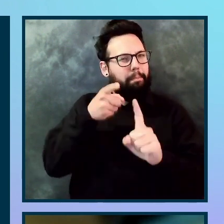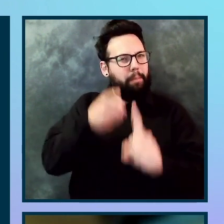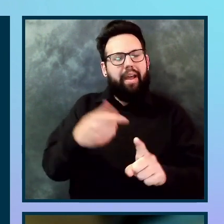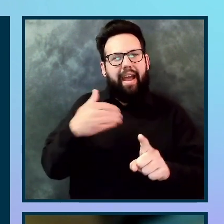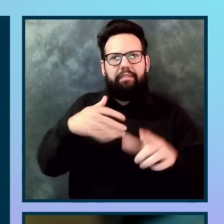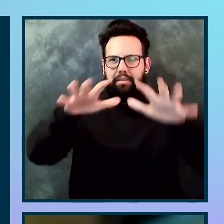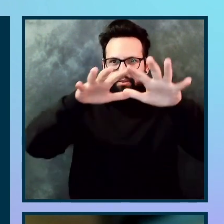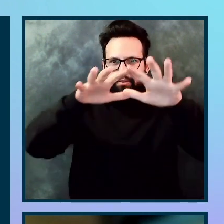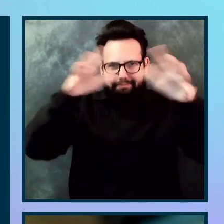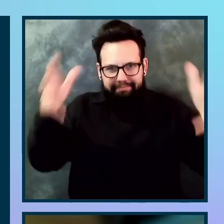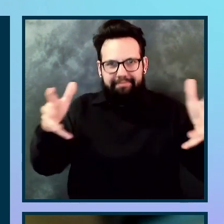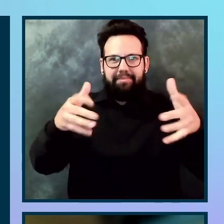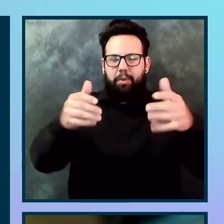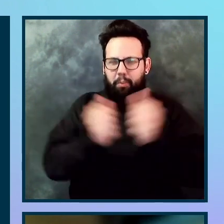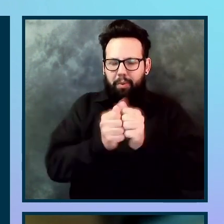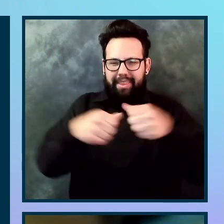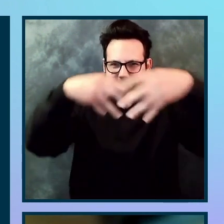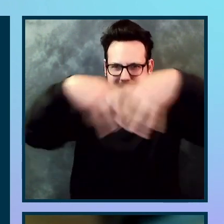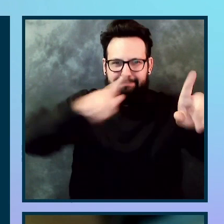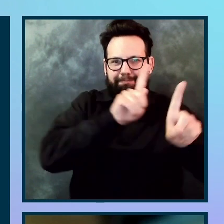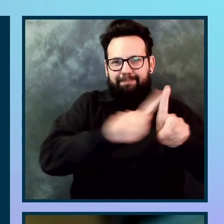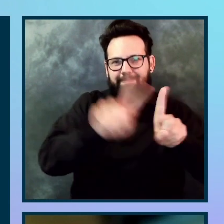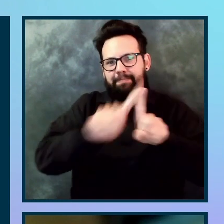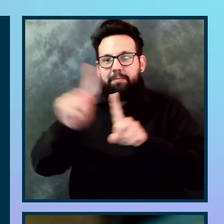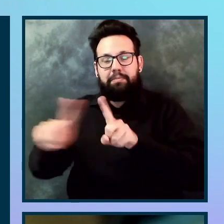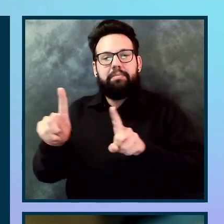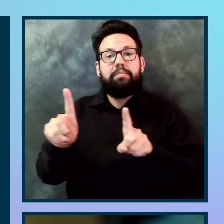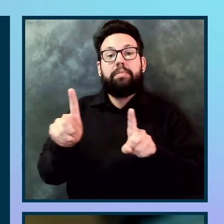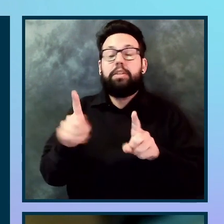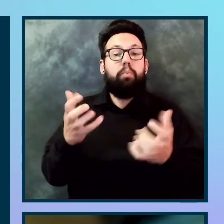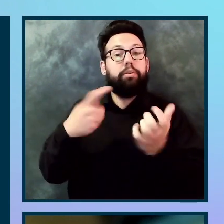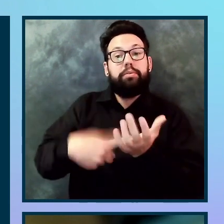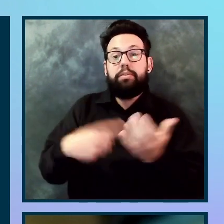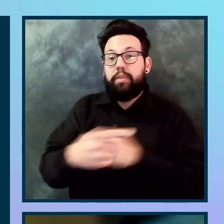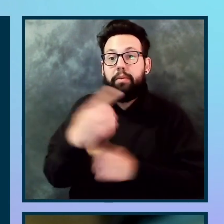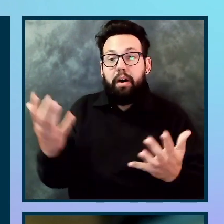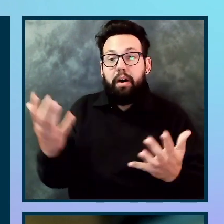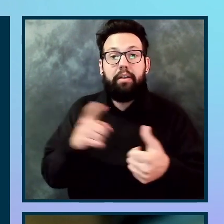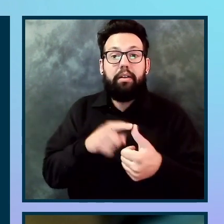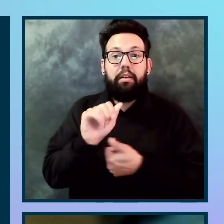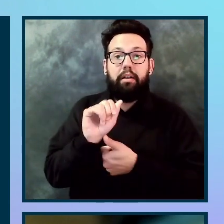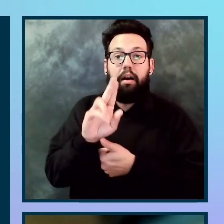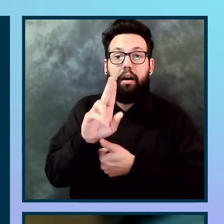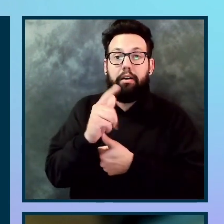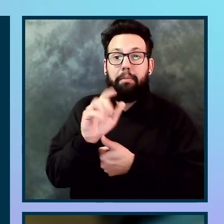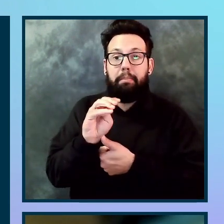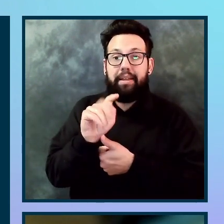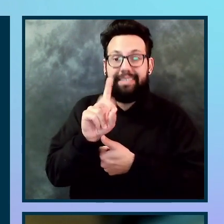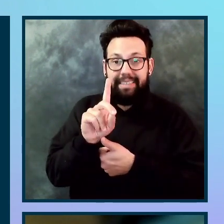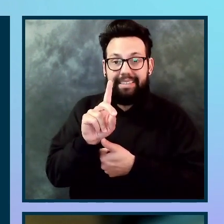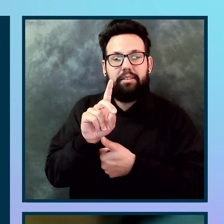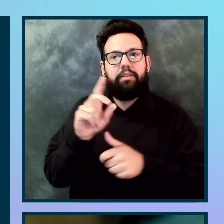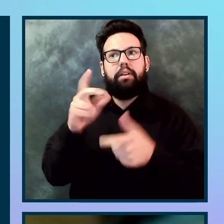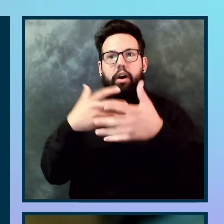XR. The two main components that we're going to be focusing on today are augmented reality, where there are some digital content that's